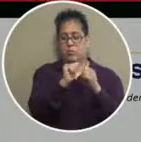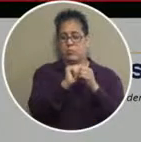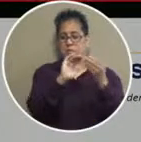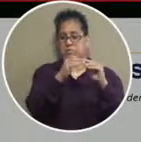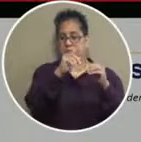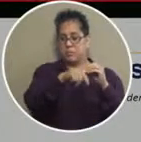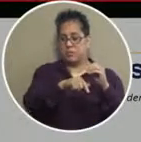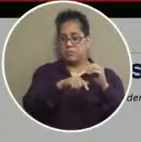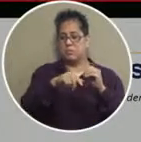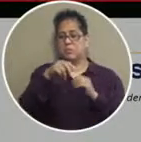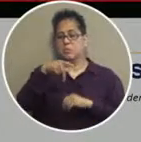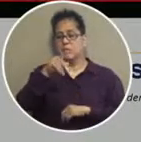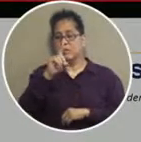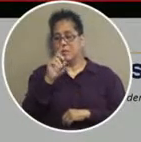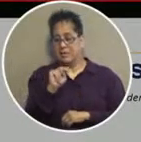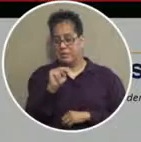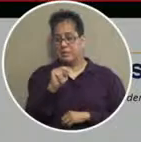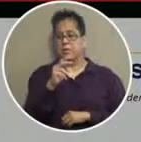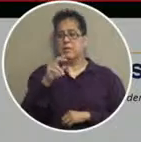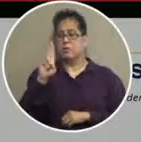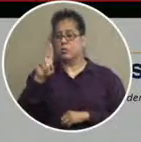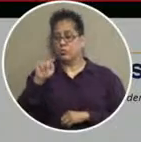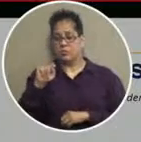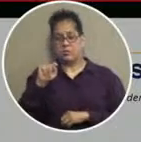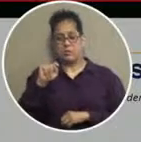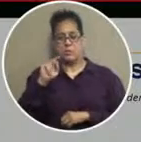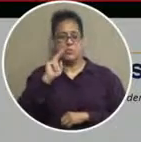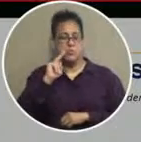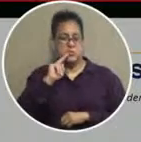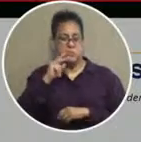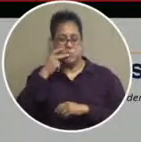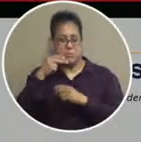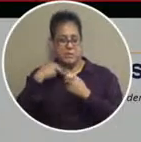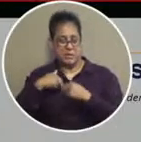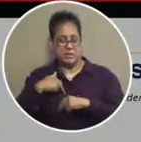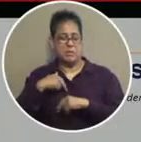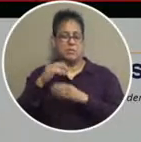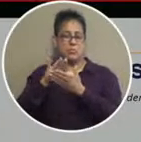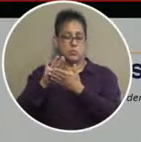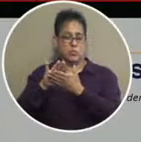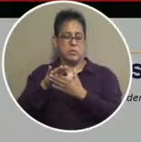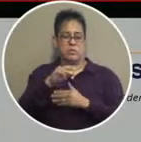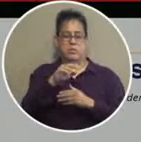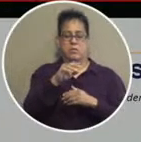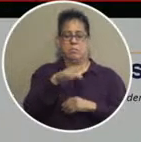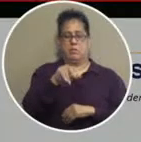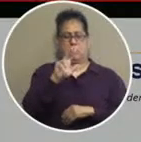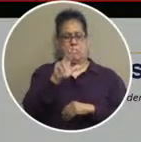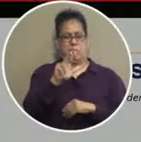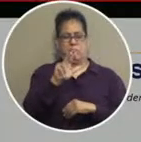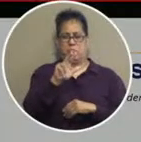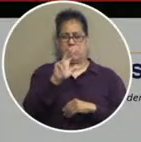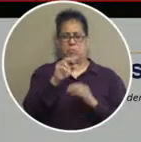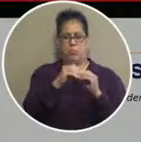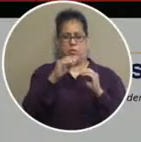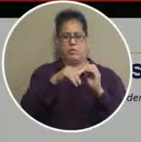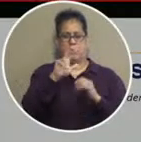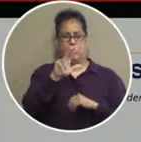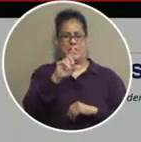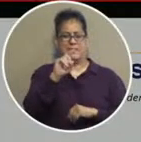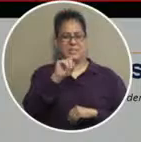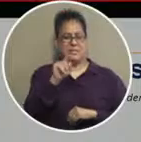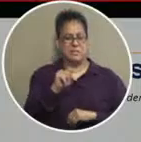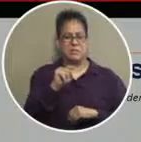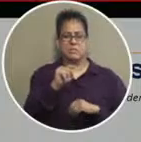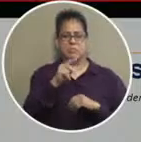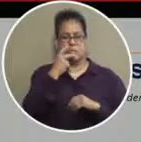Paso, the Paso del Norte Health Foundation, UT Houston School of Public Health, and a coalition comprised of over 36 businesses and private funders to